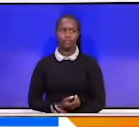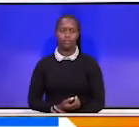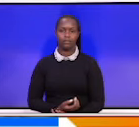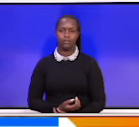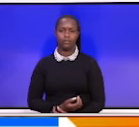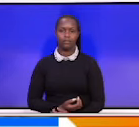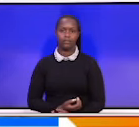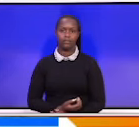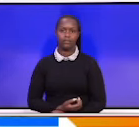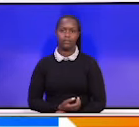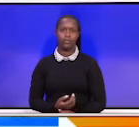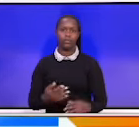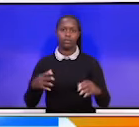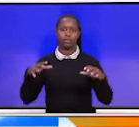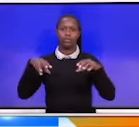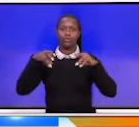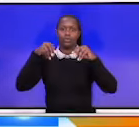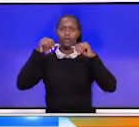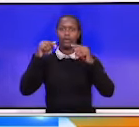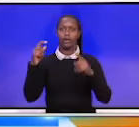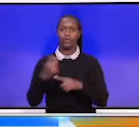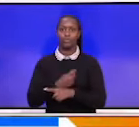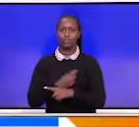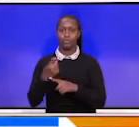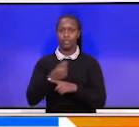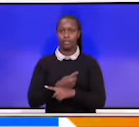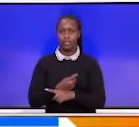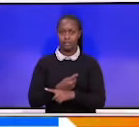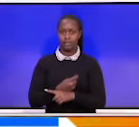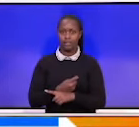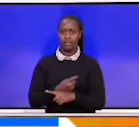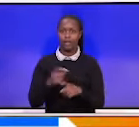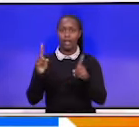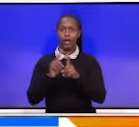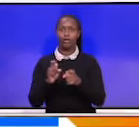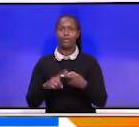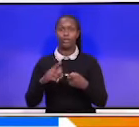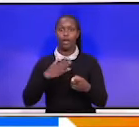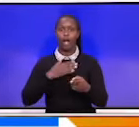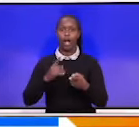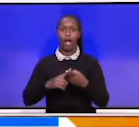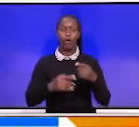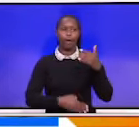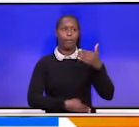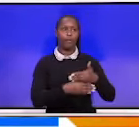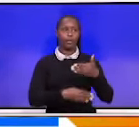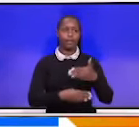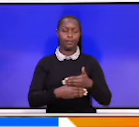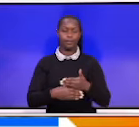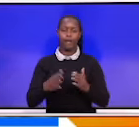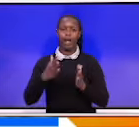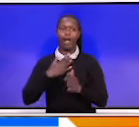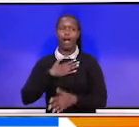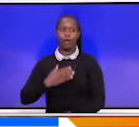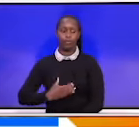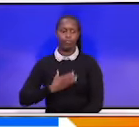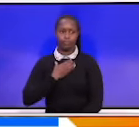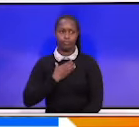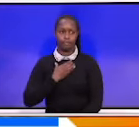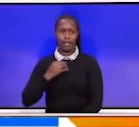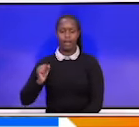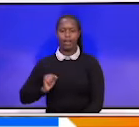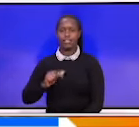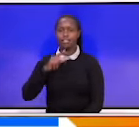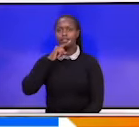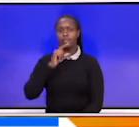opportunities to qualified trainees beyond our boundaries. our chief guest, the Chancellor, ladies and